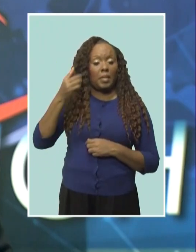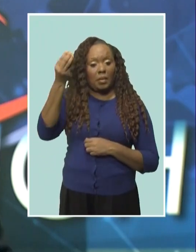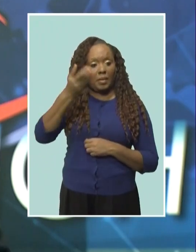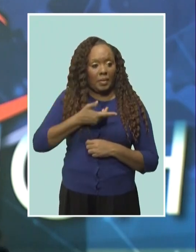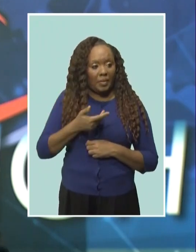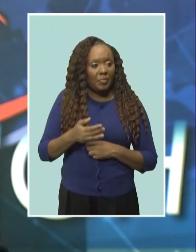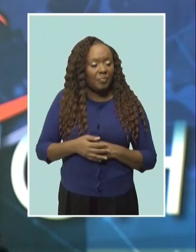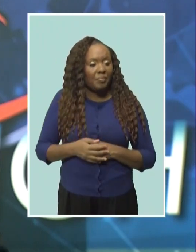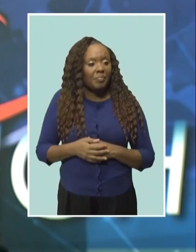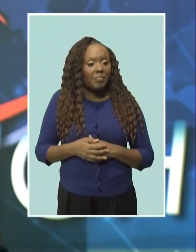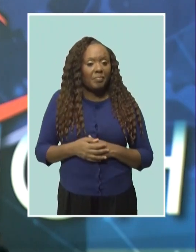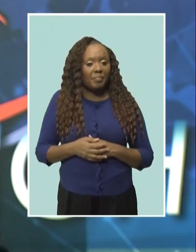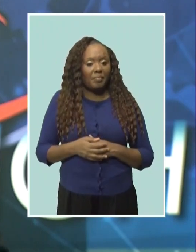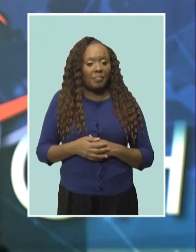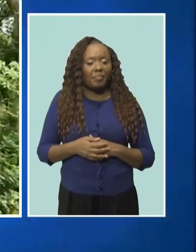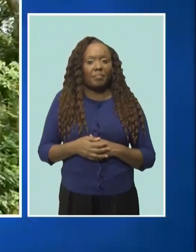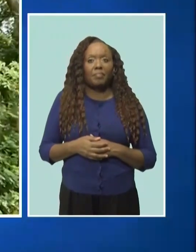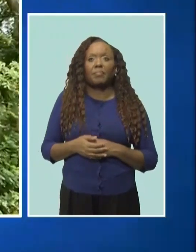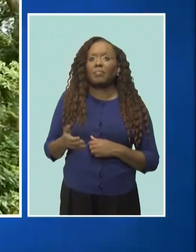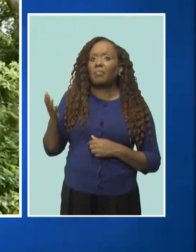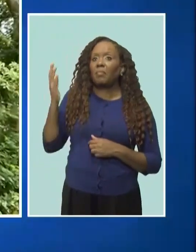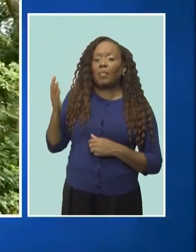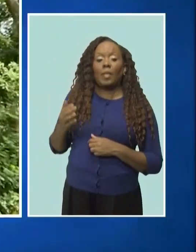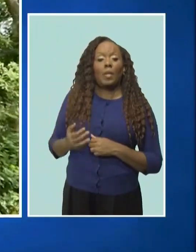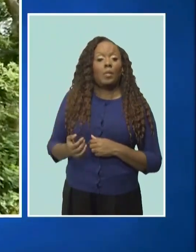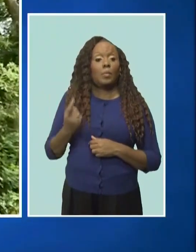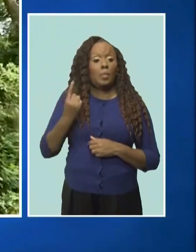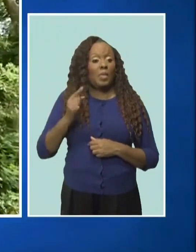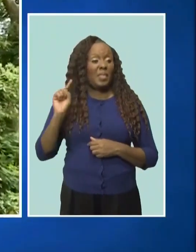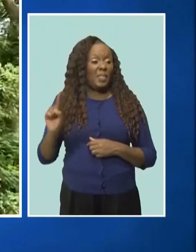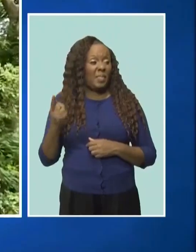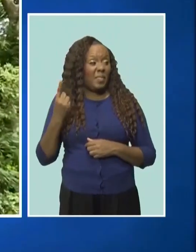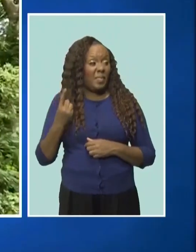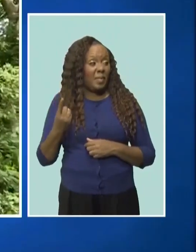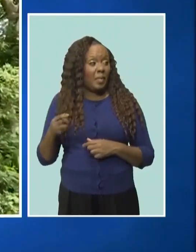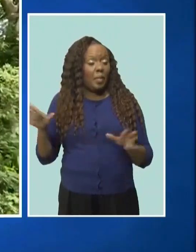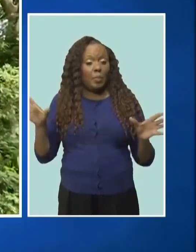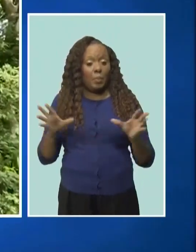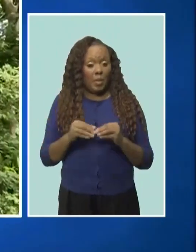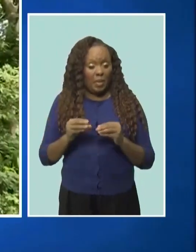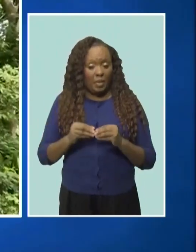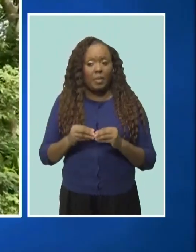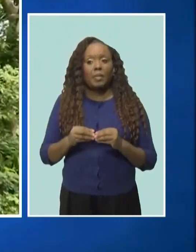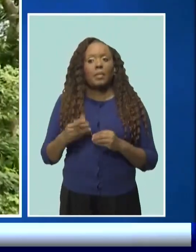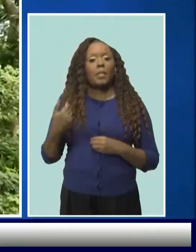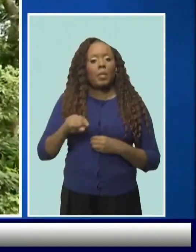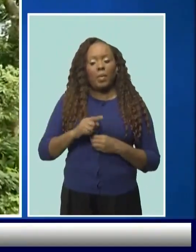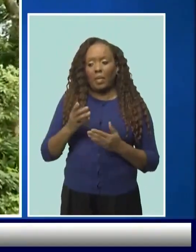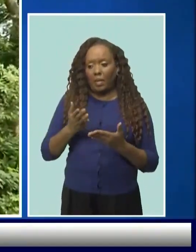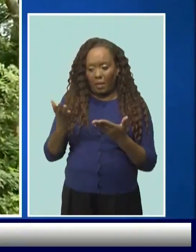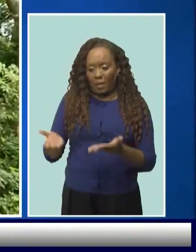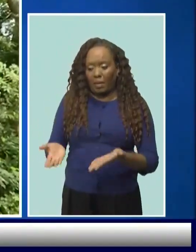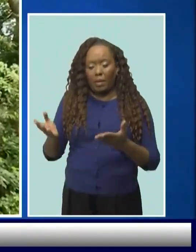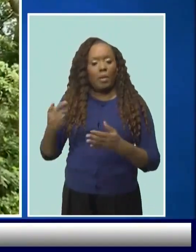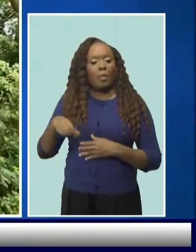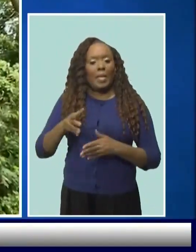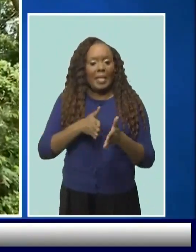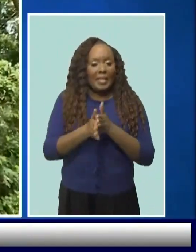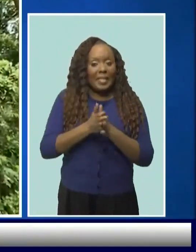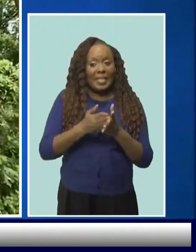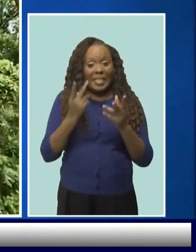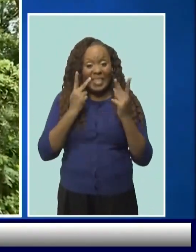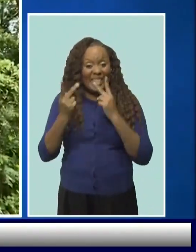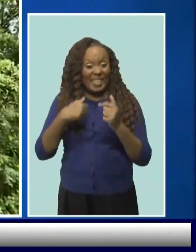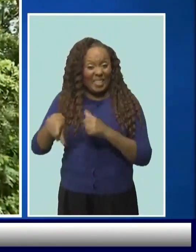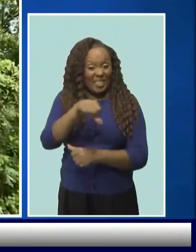more. It's one of our first physical meetings since COVID, so I think everybody's excited to see each other. We have